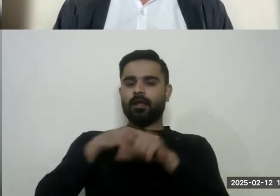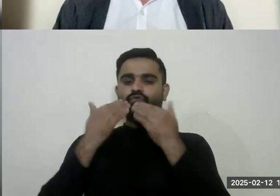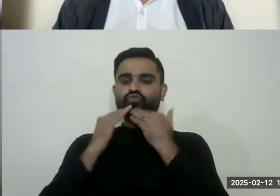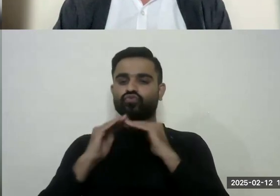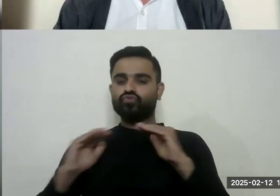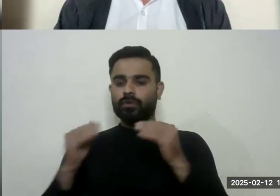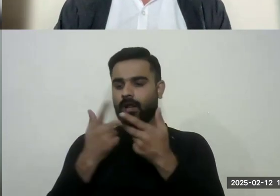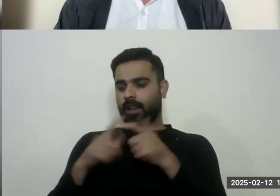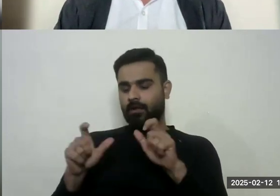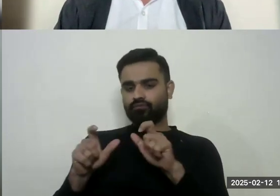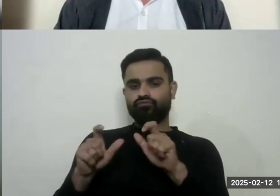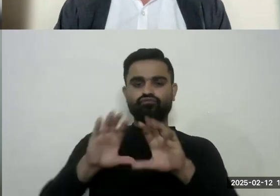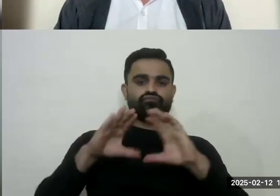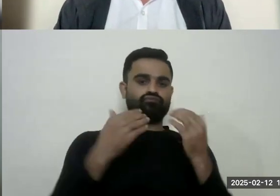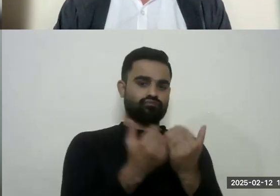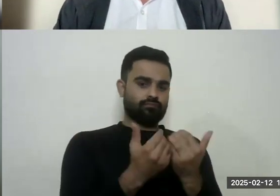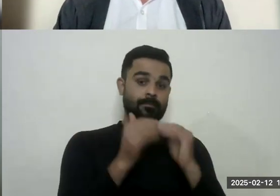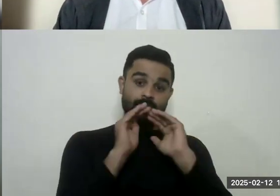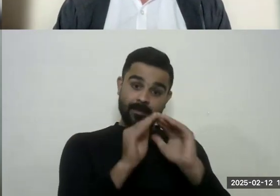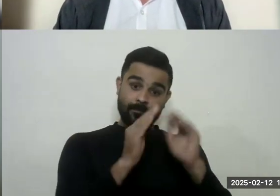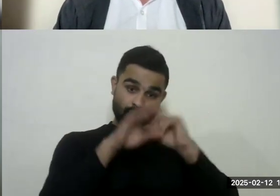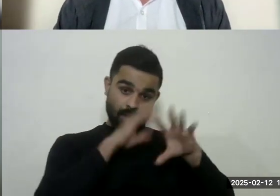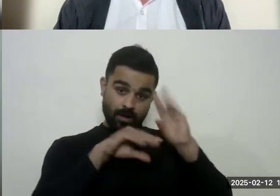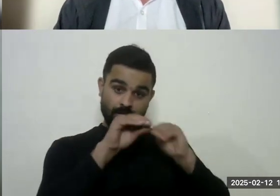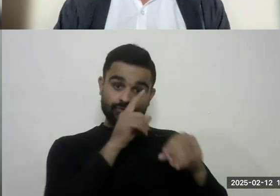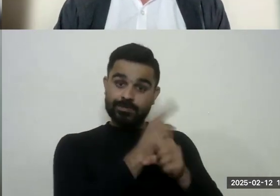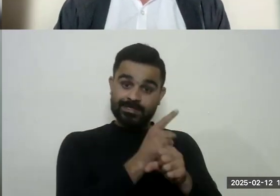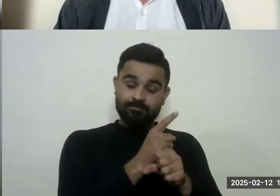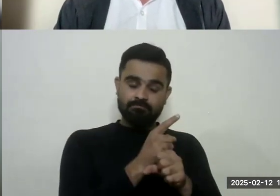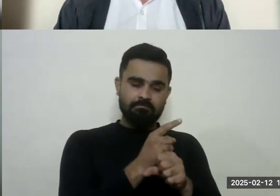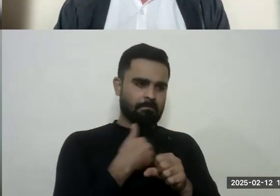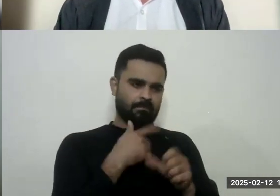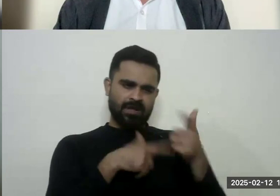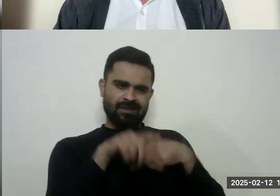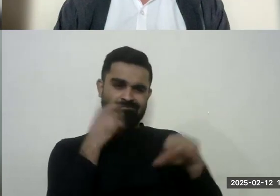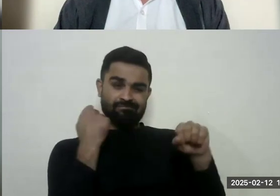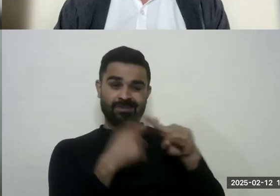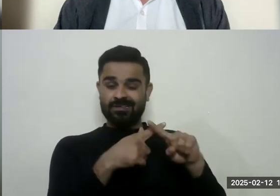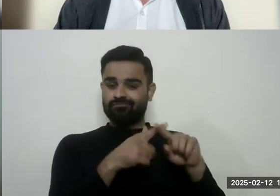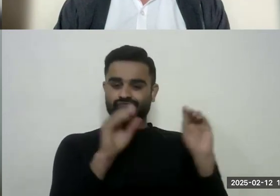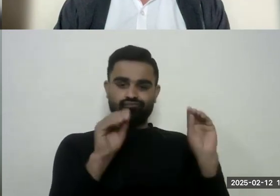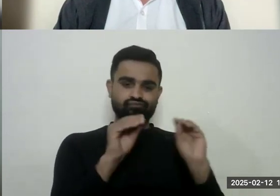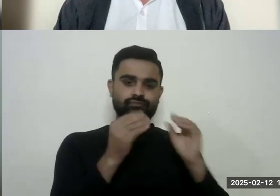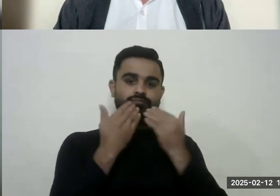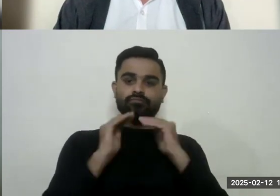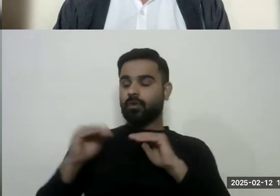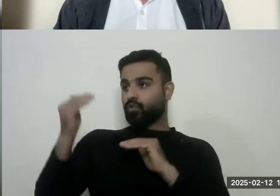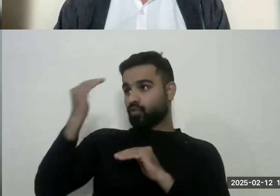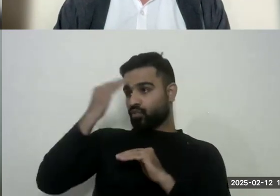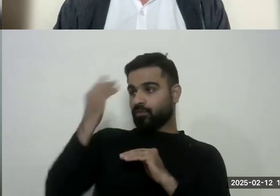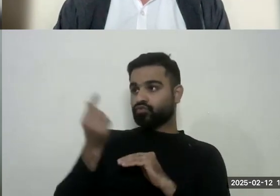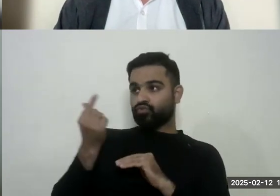in a multilingual classroom and support their learning if the teacher is not familiar with the language that the students know and